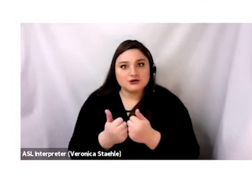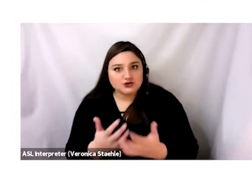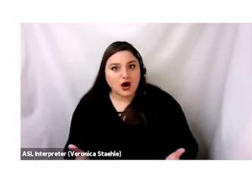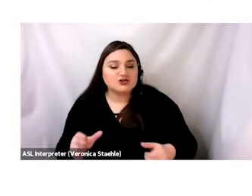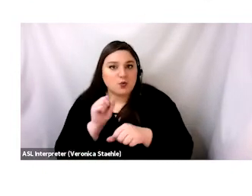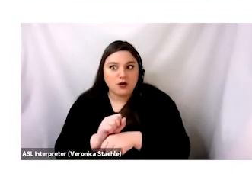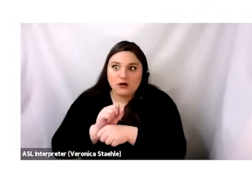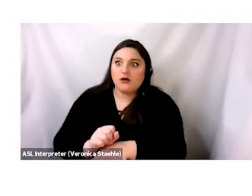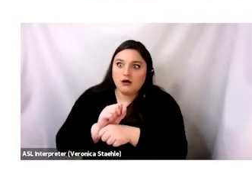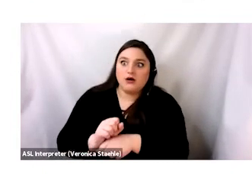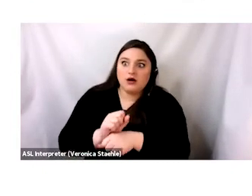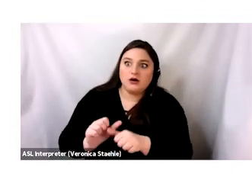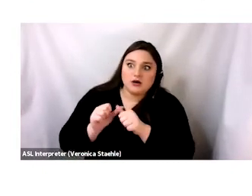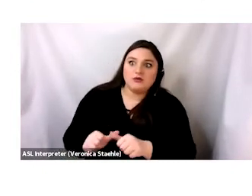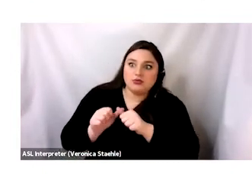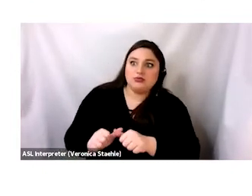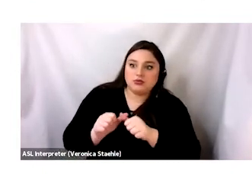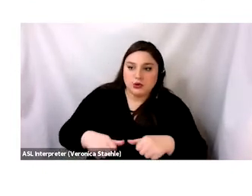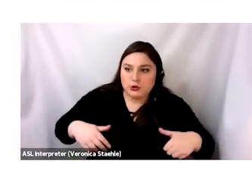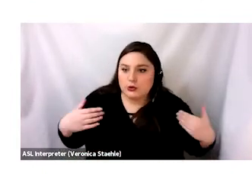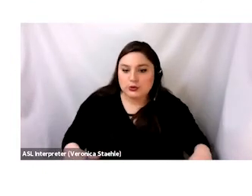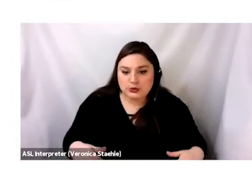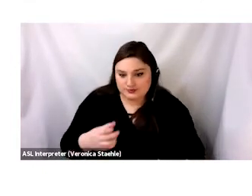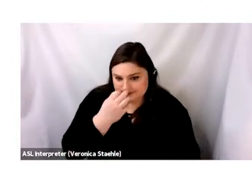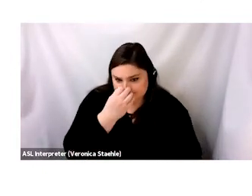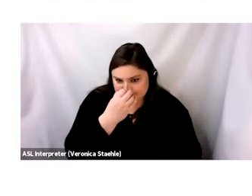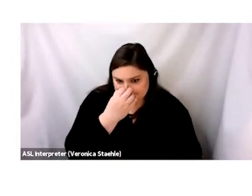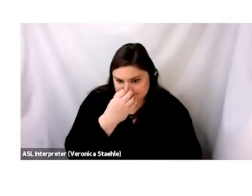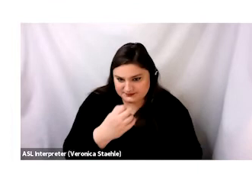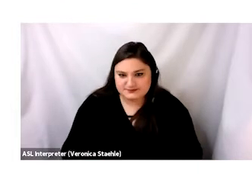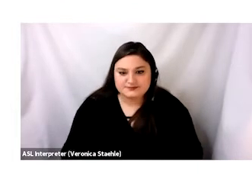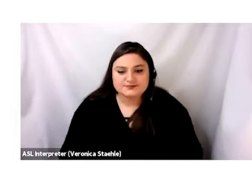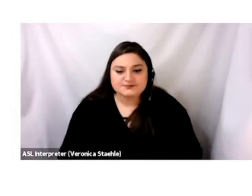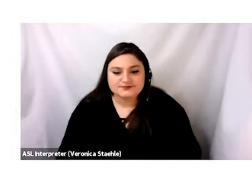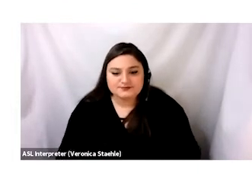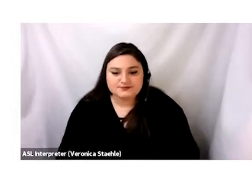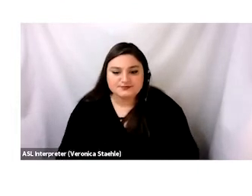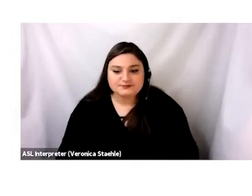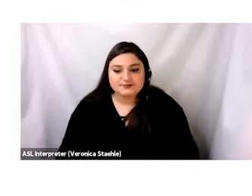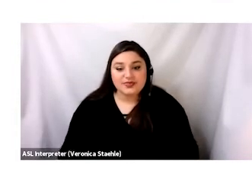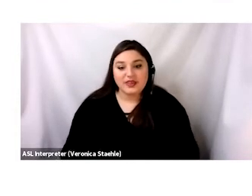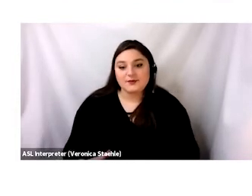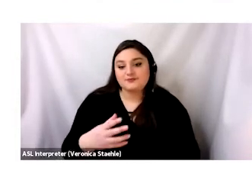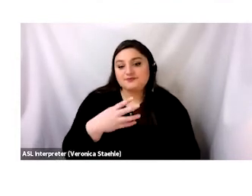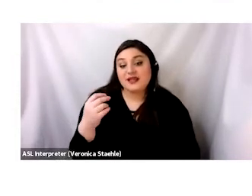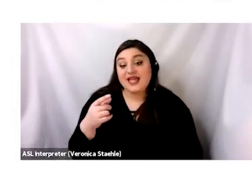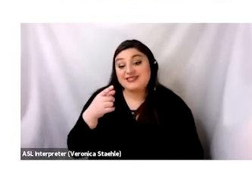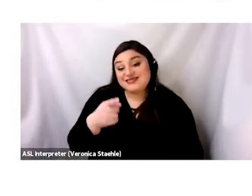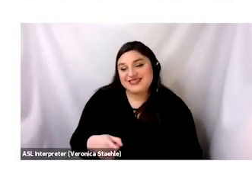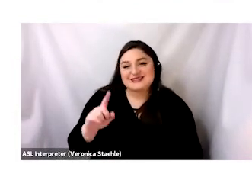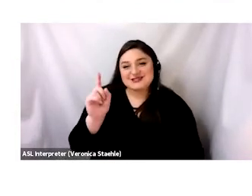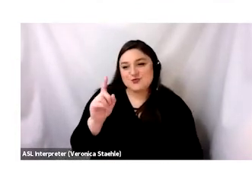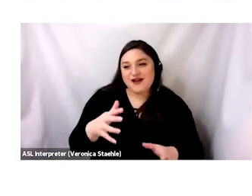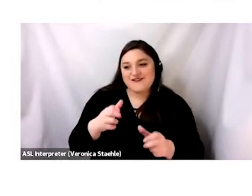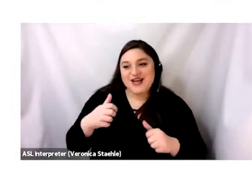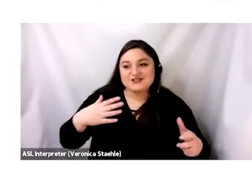factories, and not solely consumer wants, or where the concept of fast fashion actually originated. Managers at textile